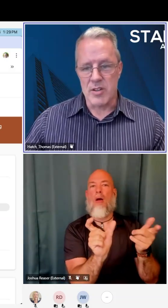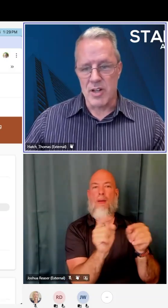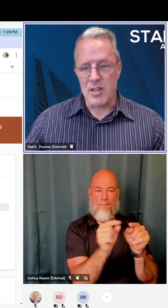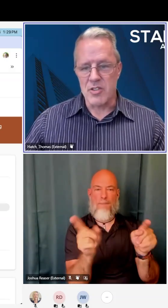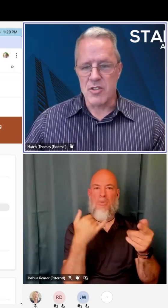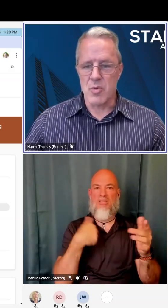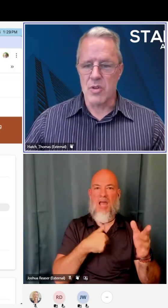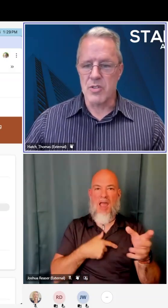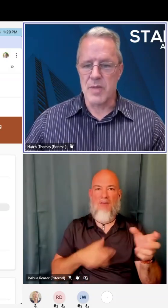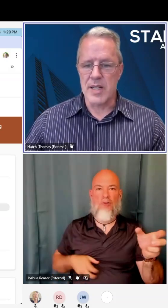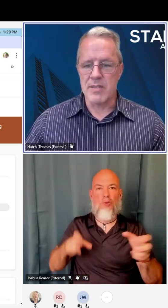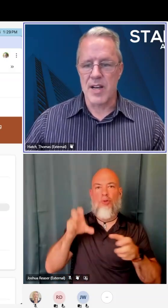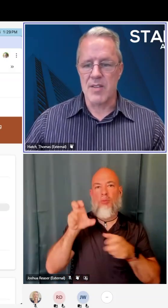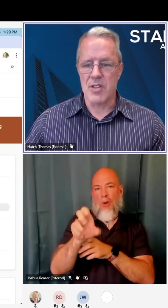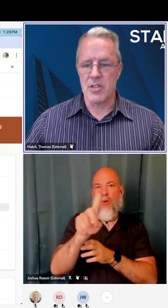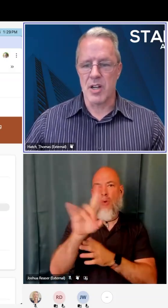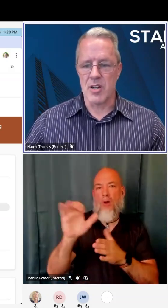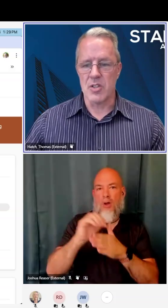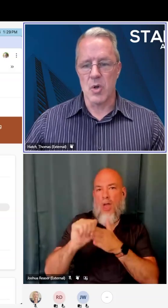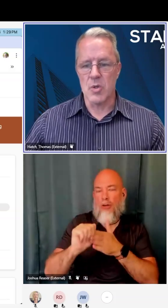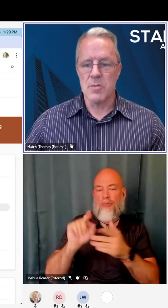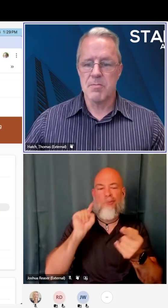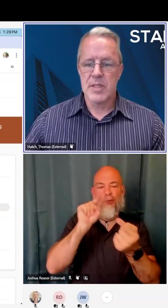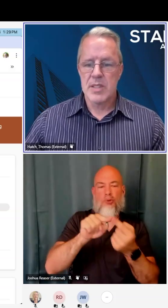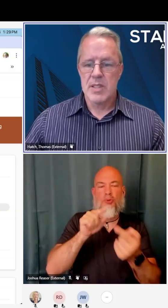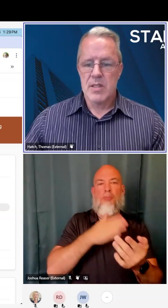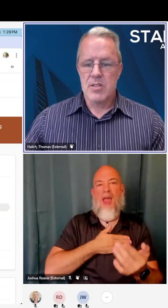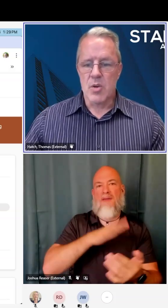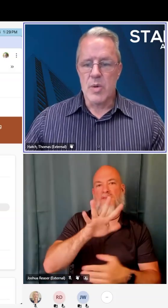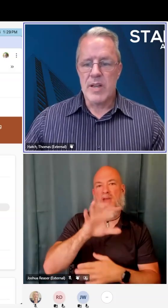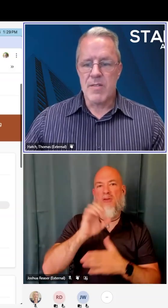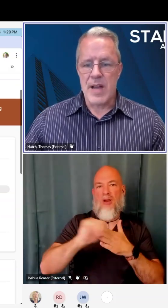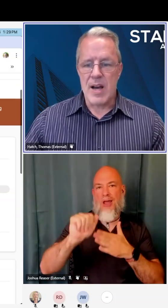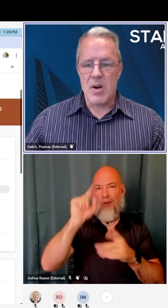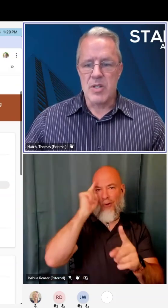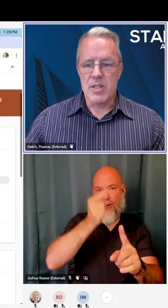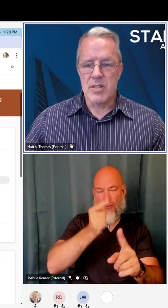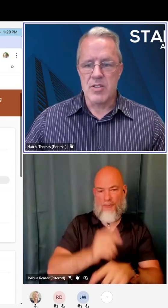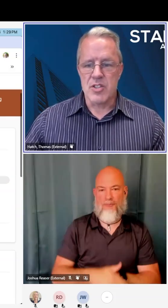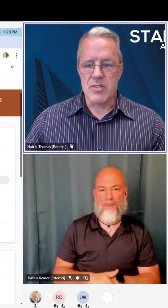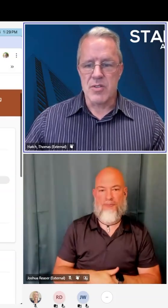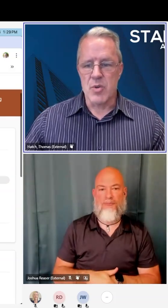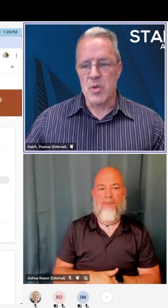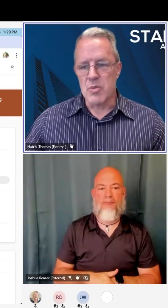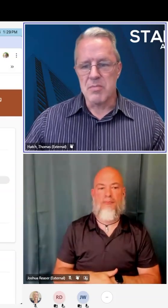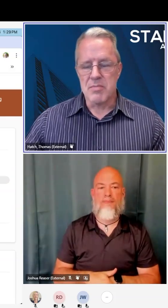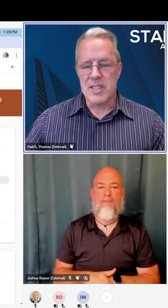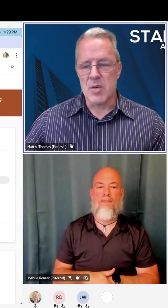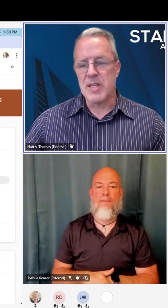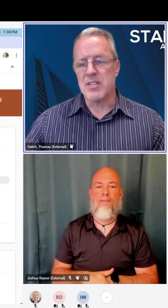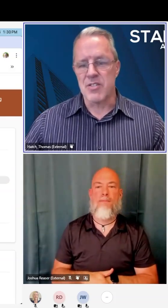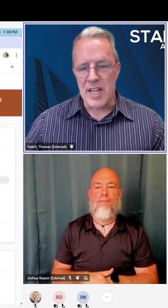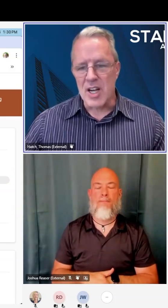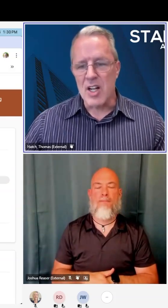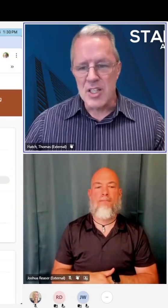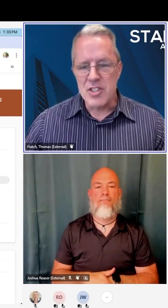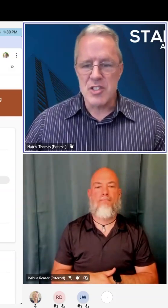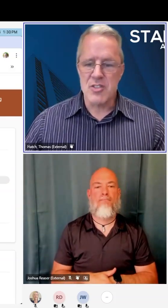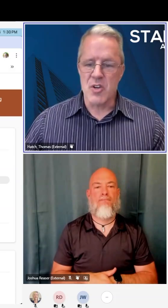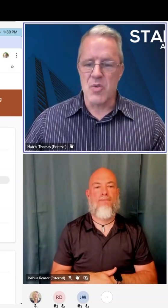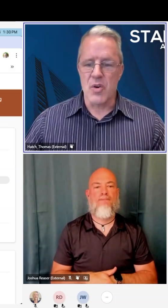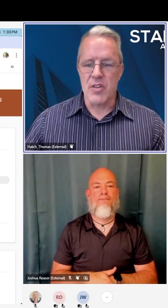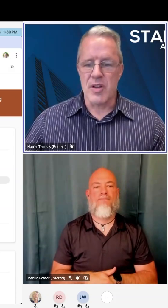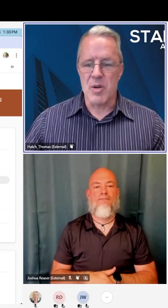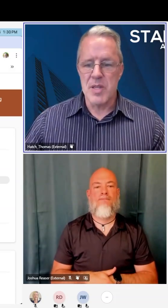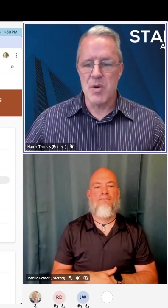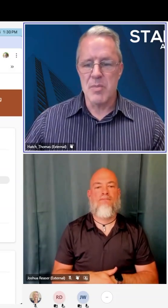contributed $100 towards my $500 goal. So we have found just through means of psychology